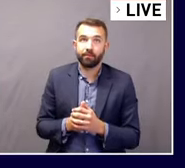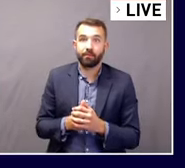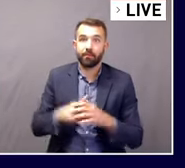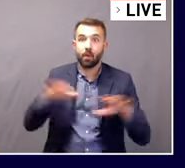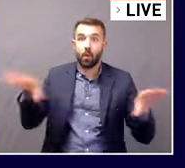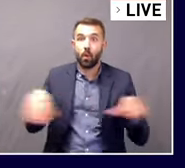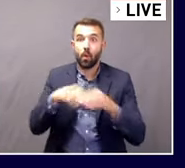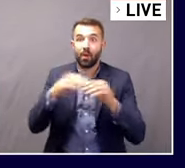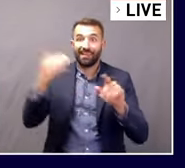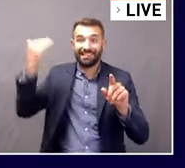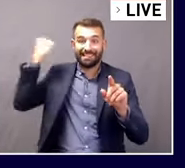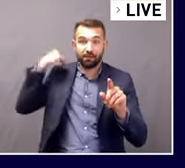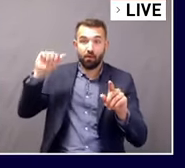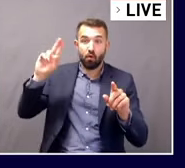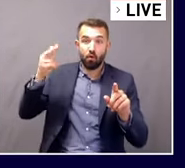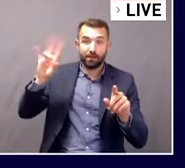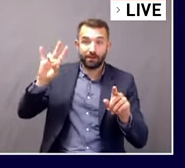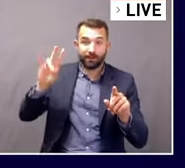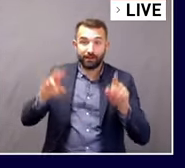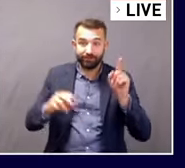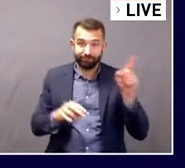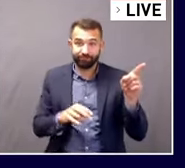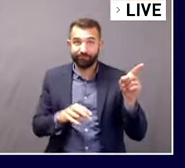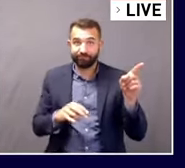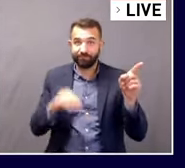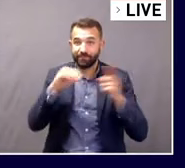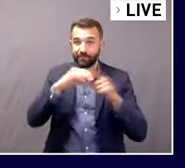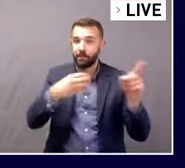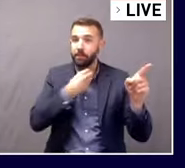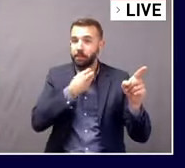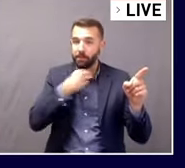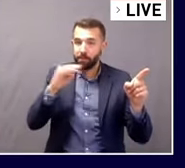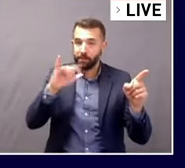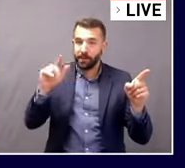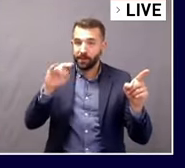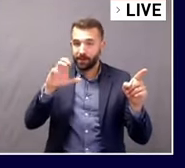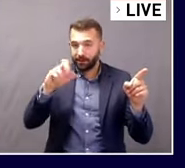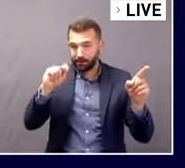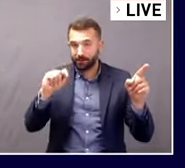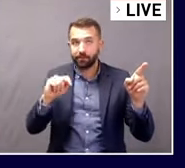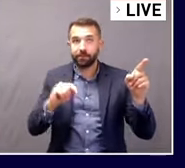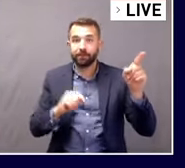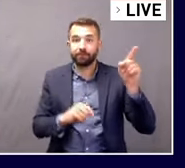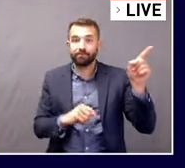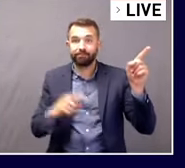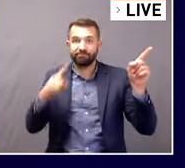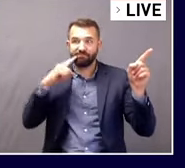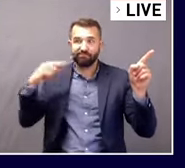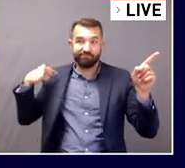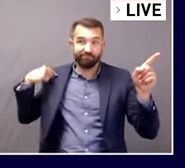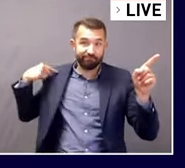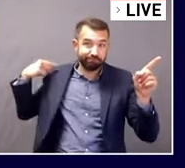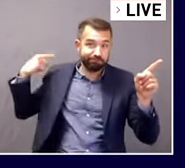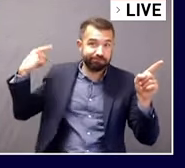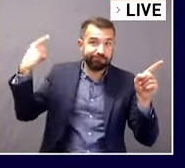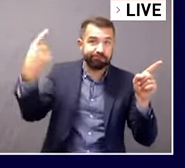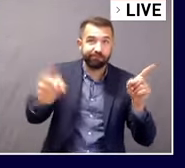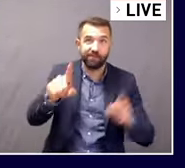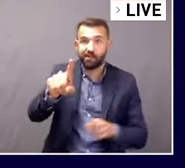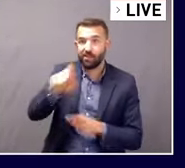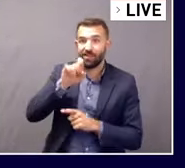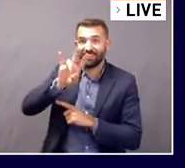wedding in Millinocket. Overall, there are now 176 cases of